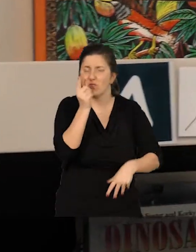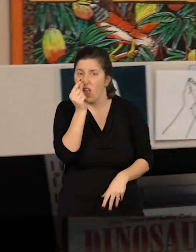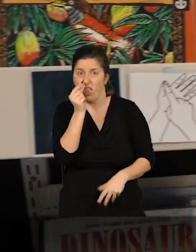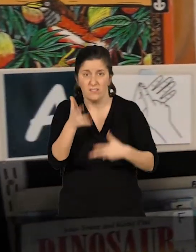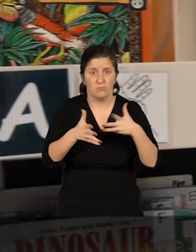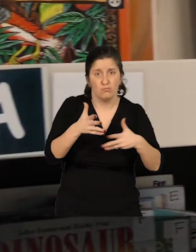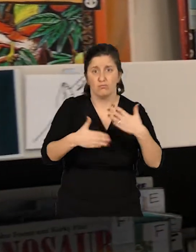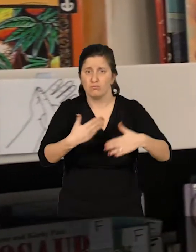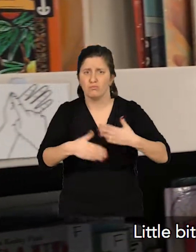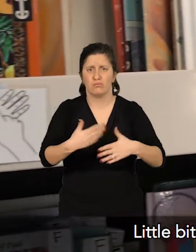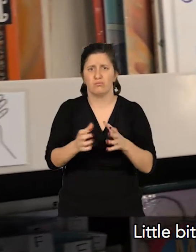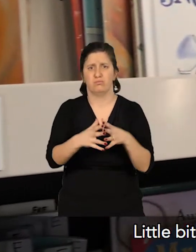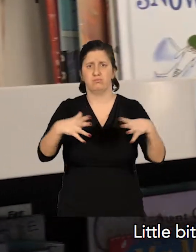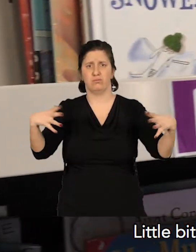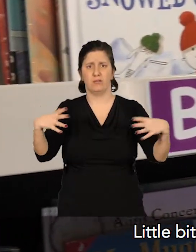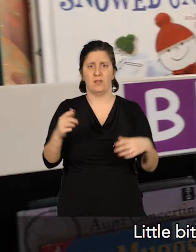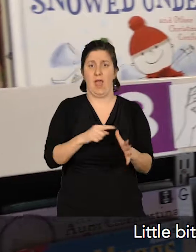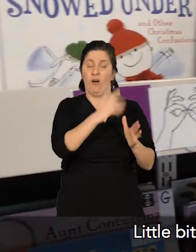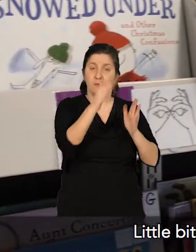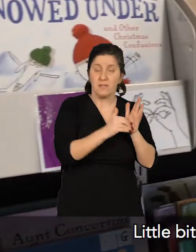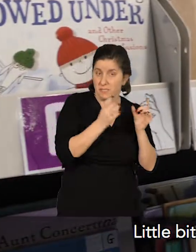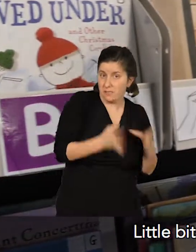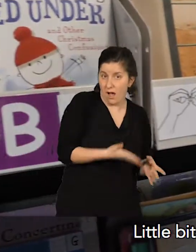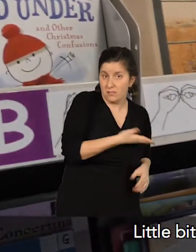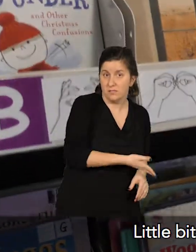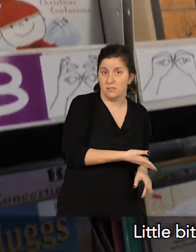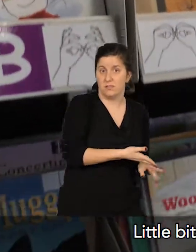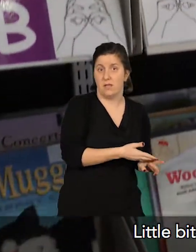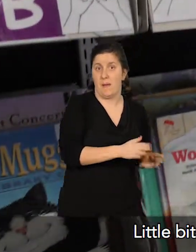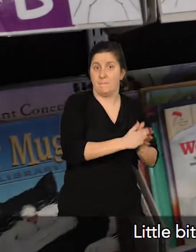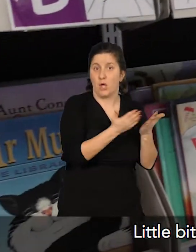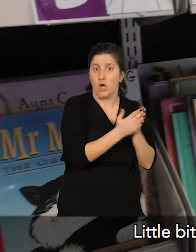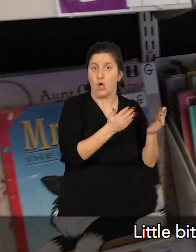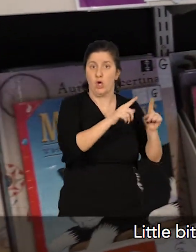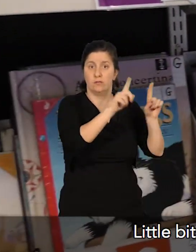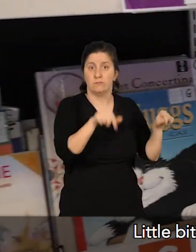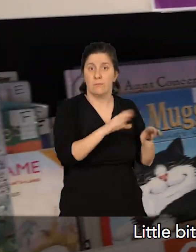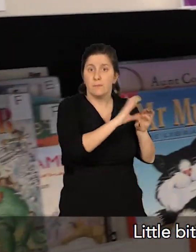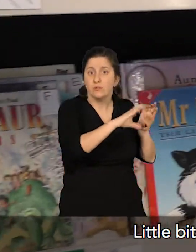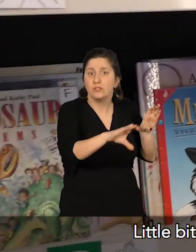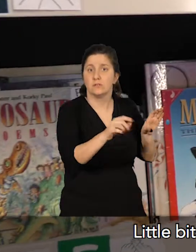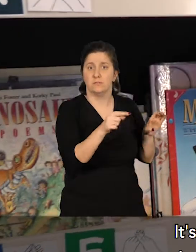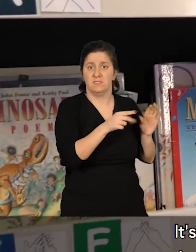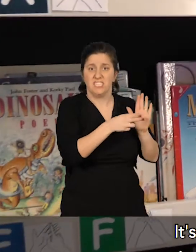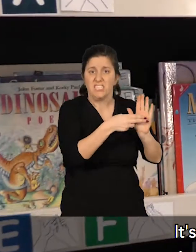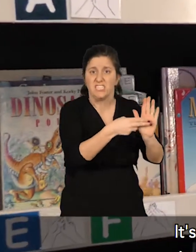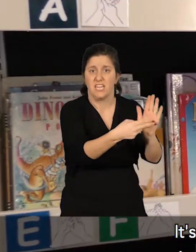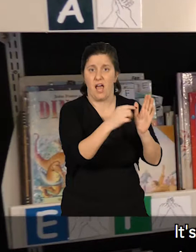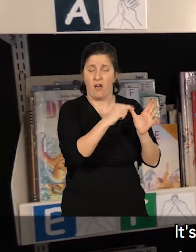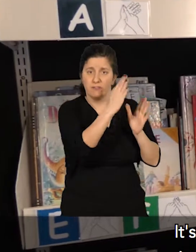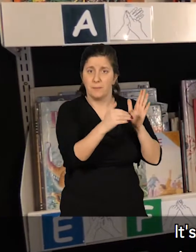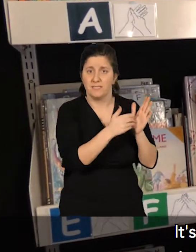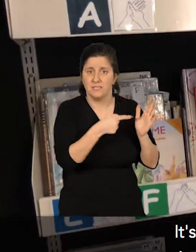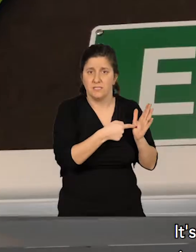small signs, little bits and pieces, the alphabet for example, on my picture book boxes. It's there,